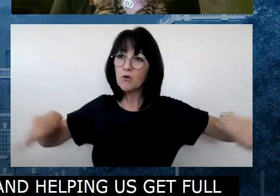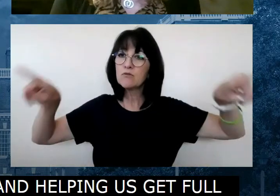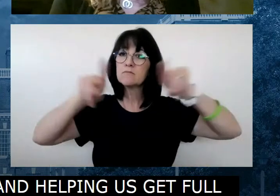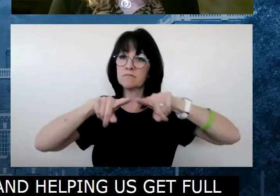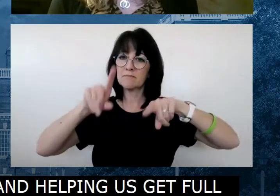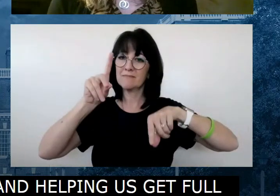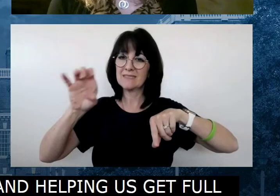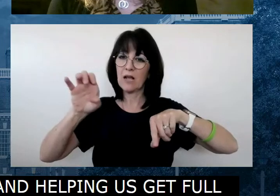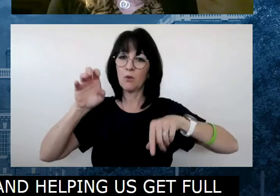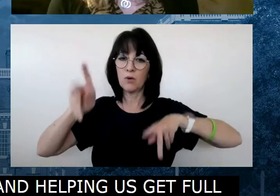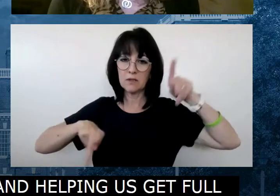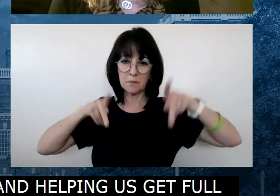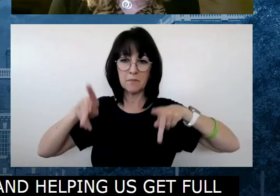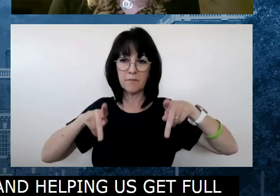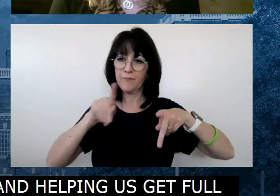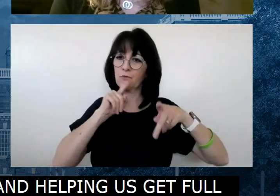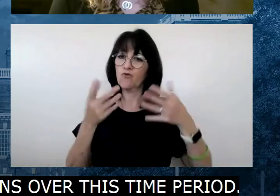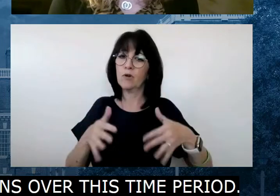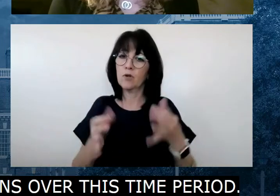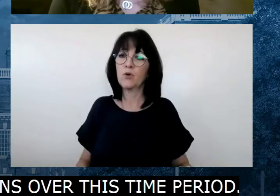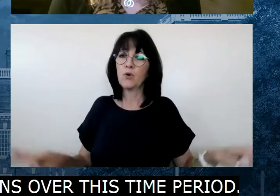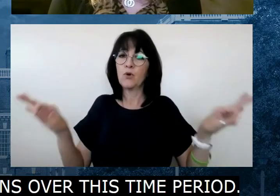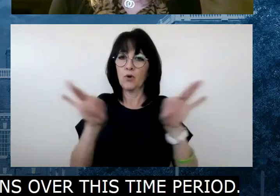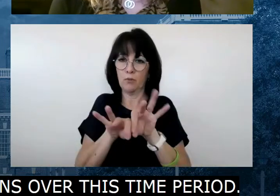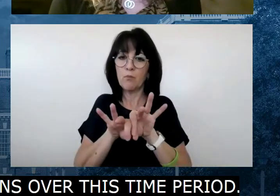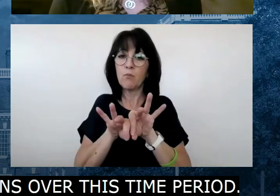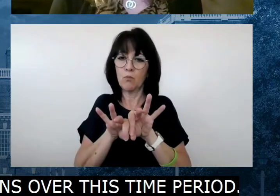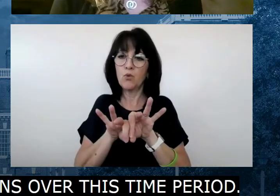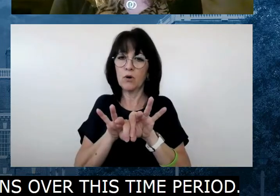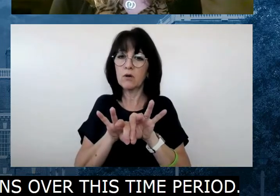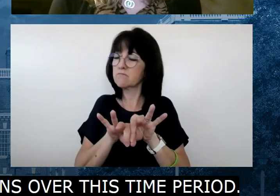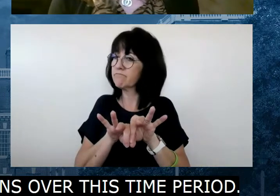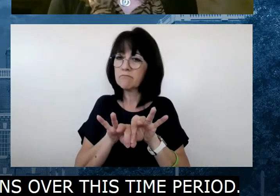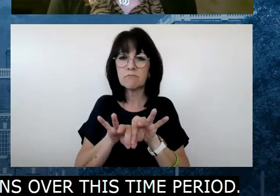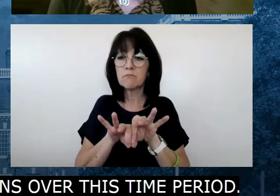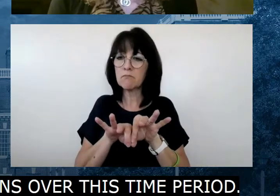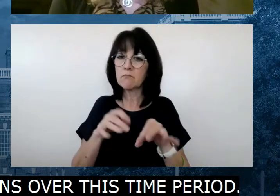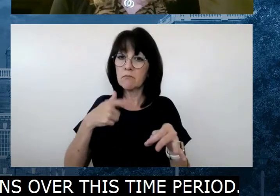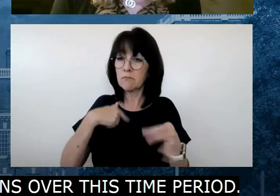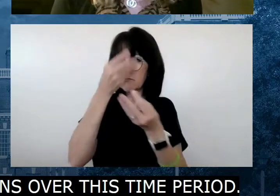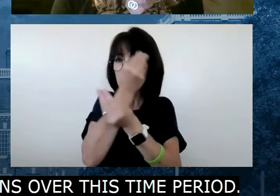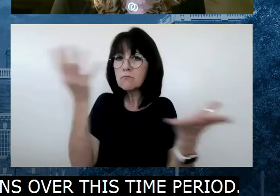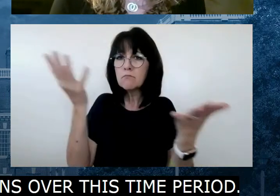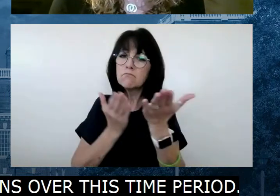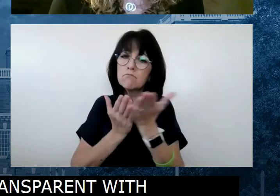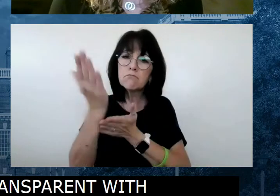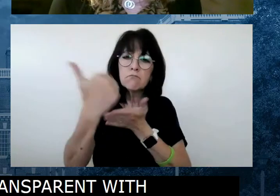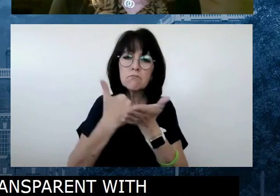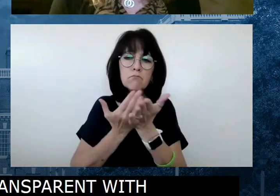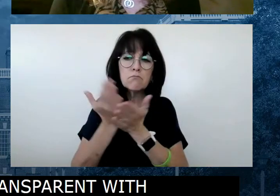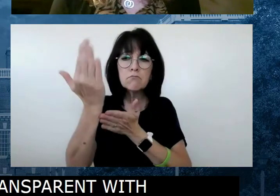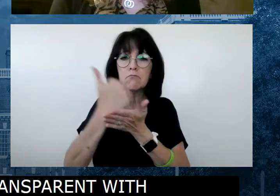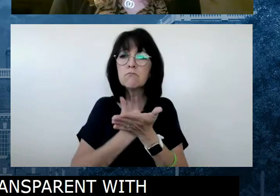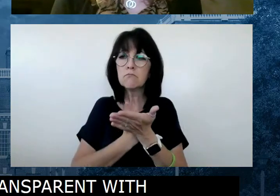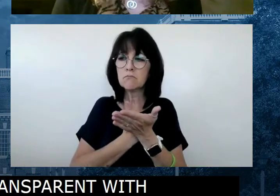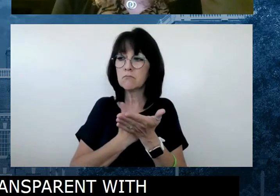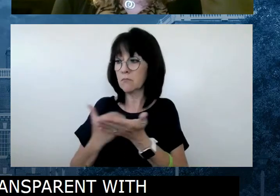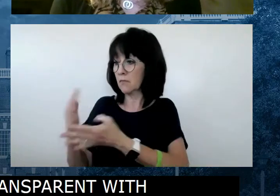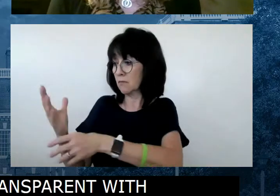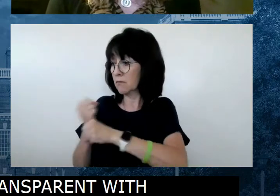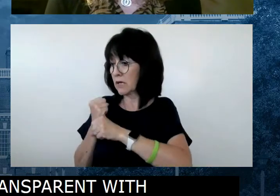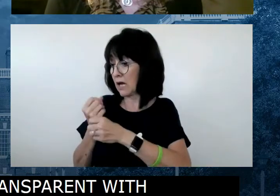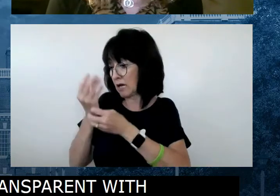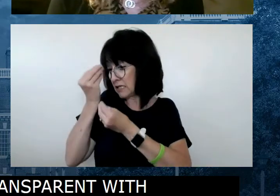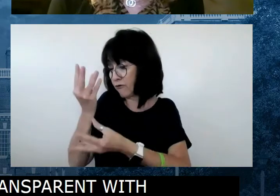been so important to us to be transparent with information as it has evolved and as we have